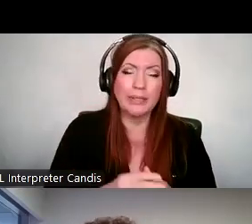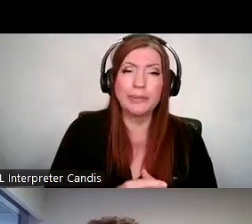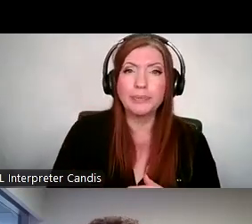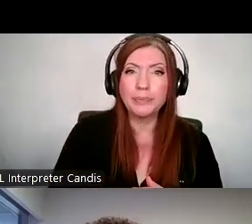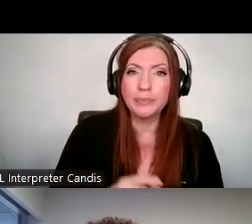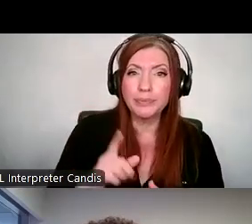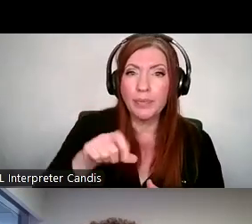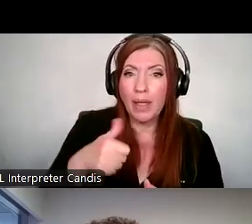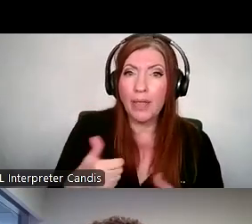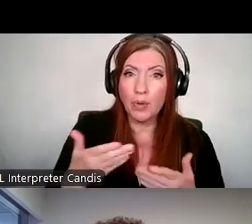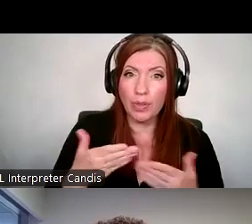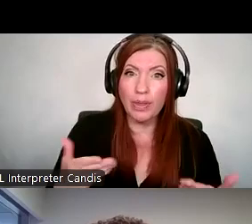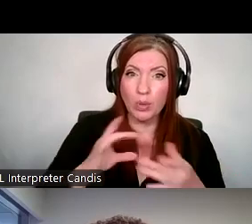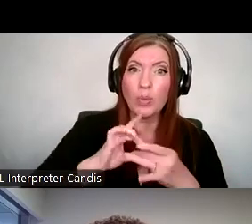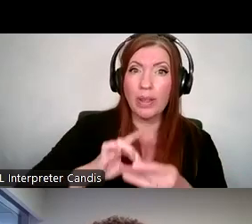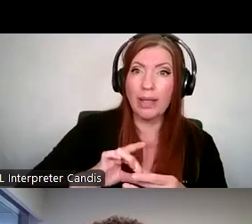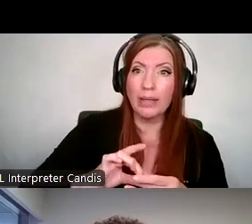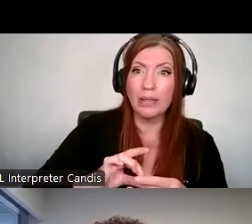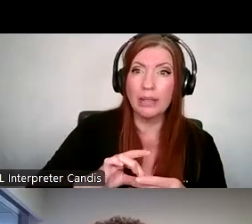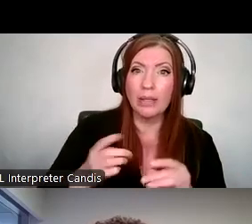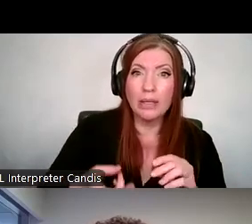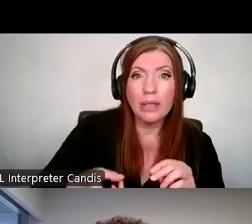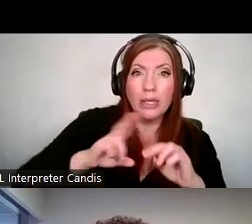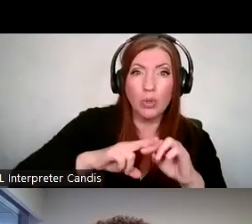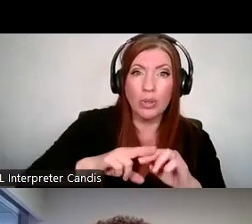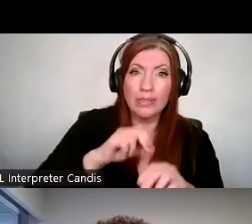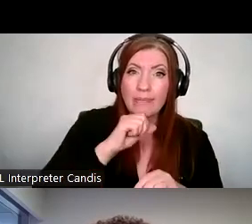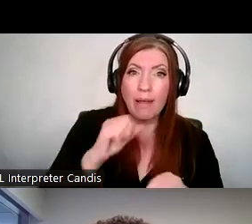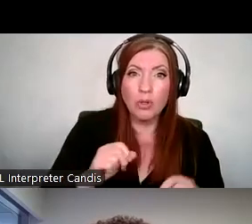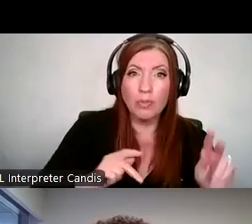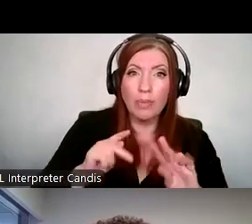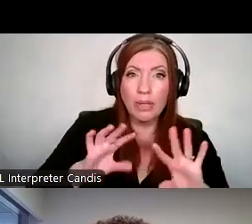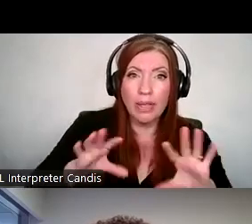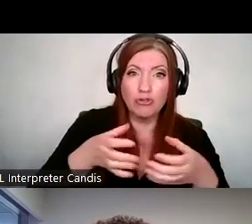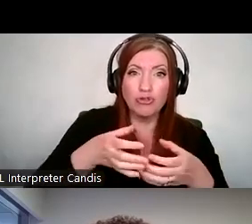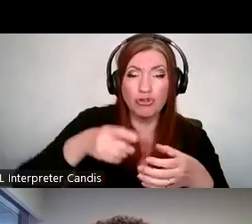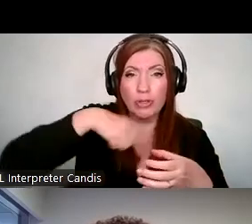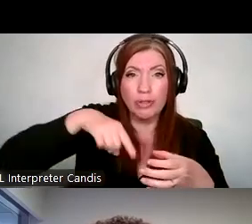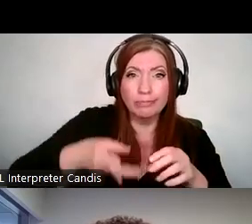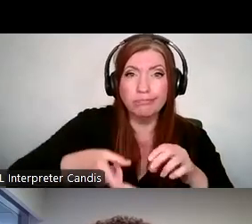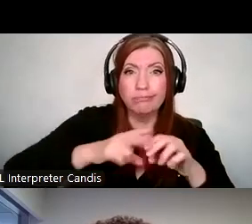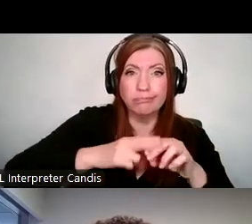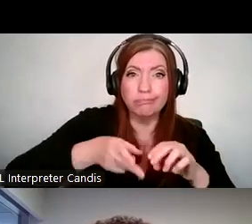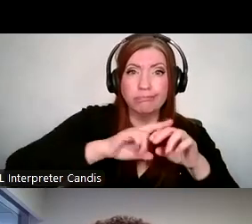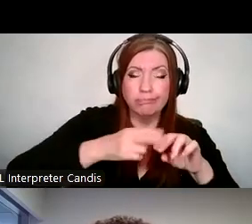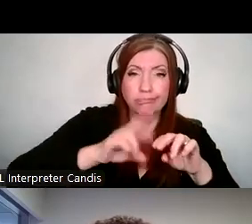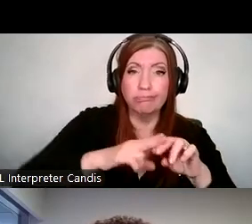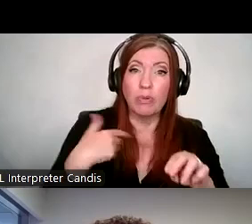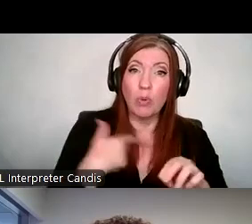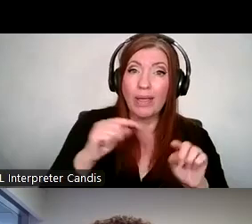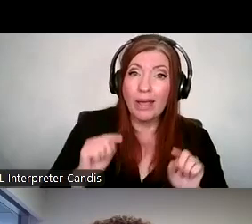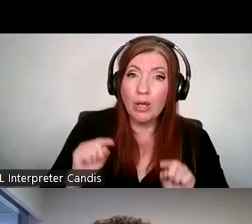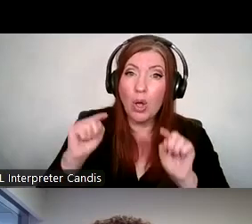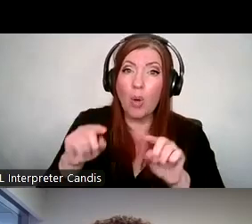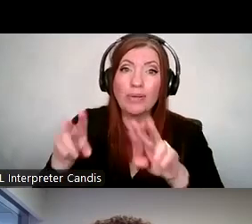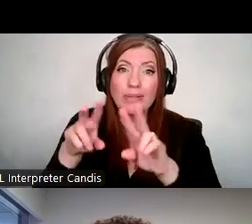with the increase in elderly population, and we go out sometimes to assess people